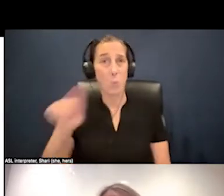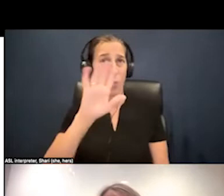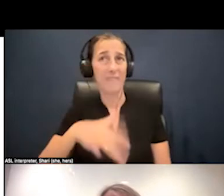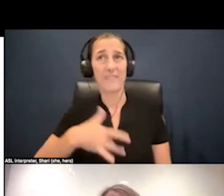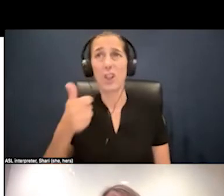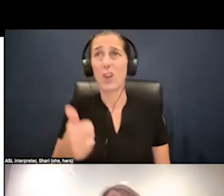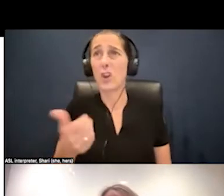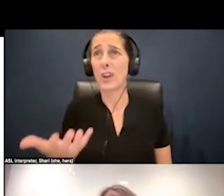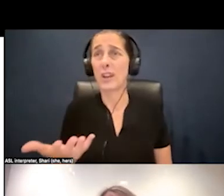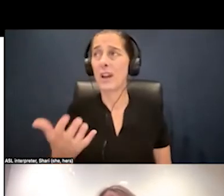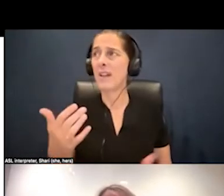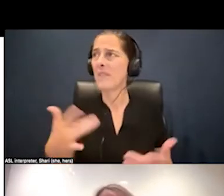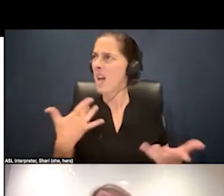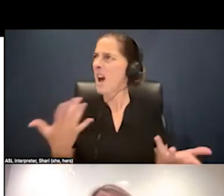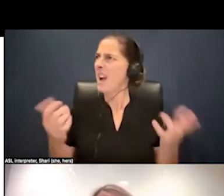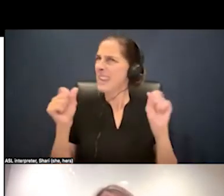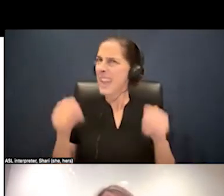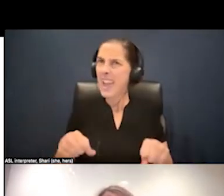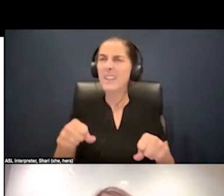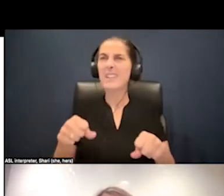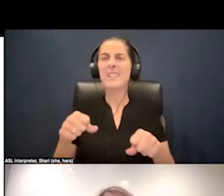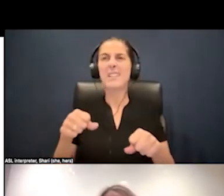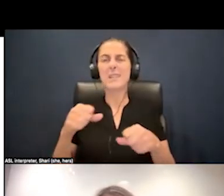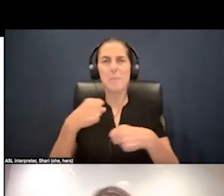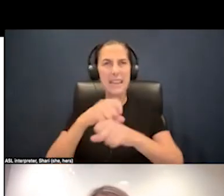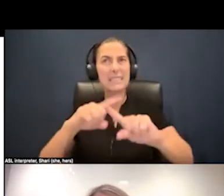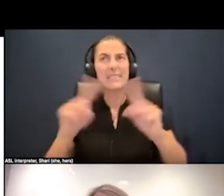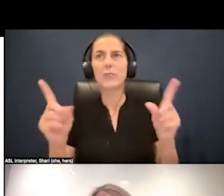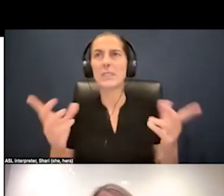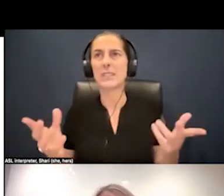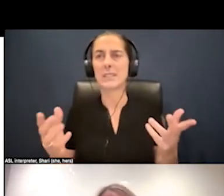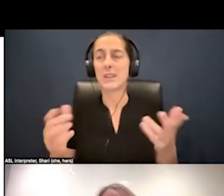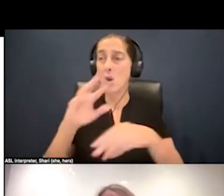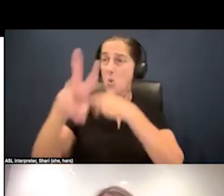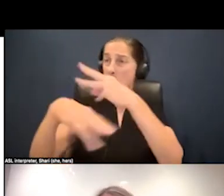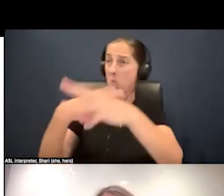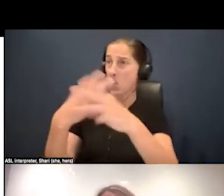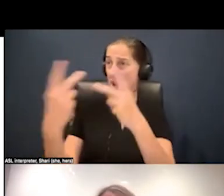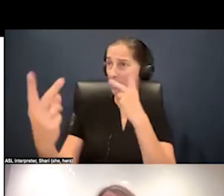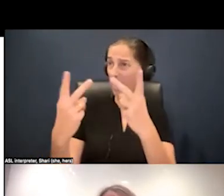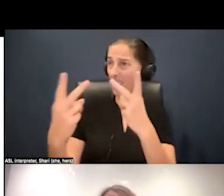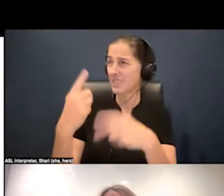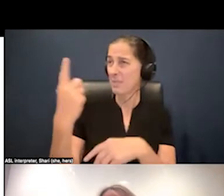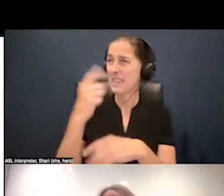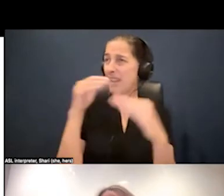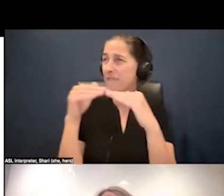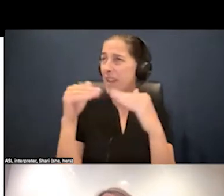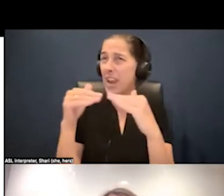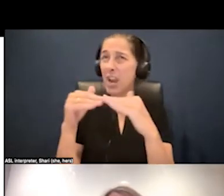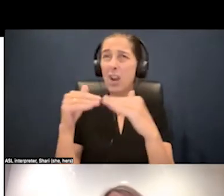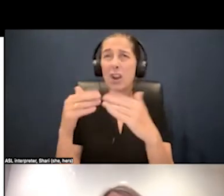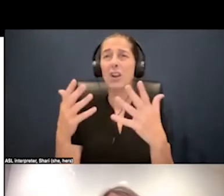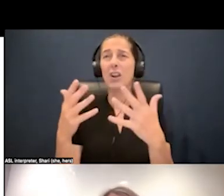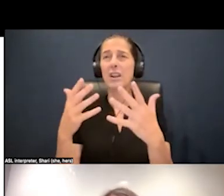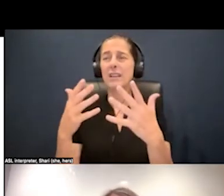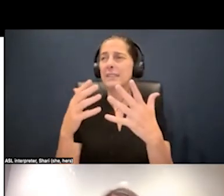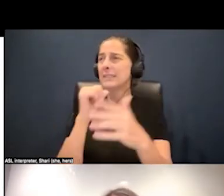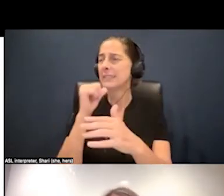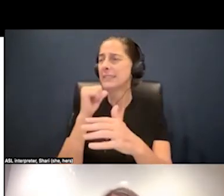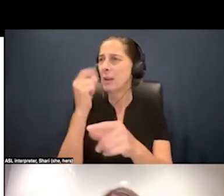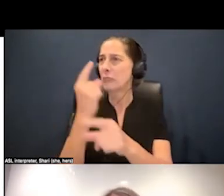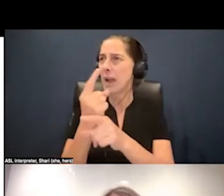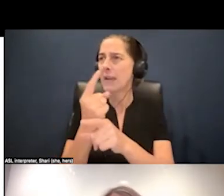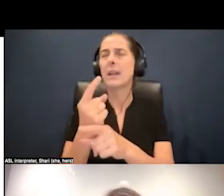probably feels good to be able to change something in the world for the better. I would argue that that is a